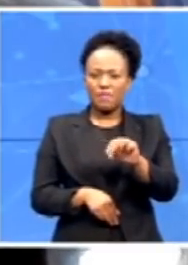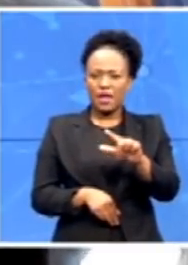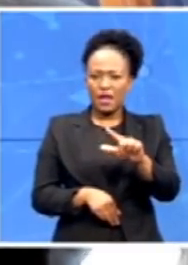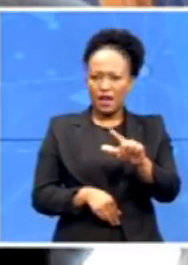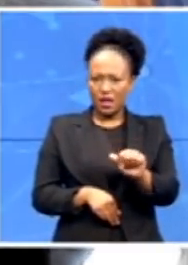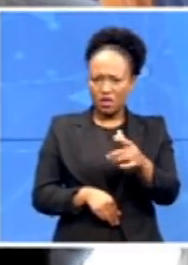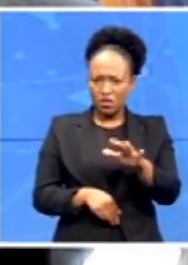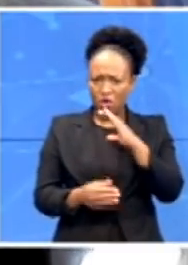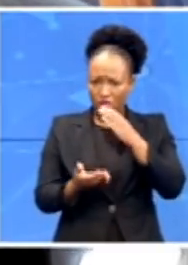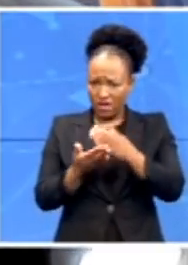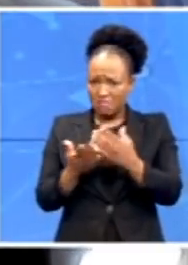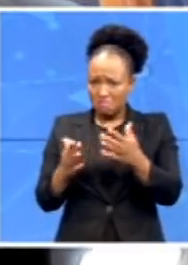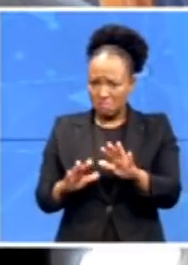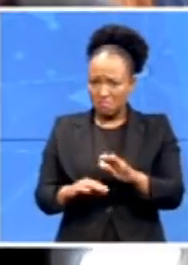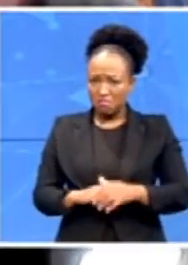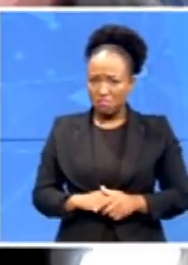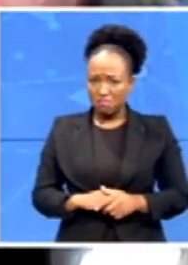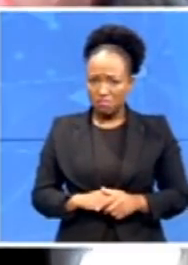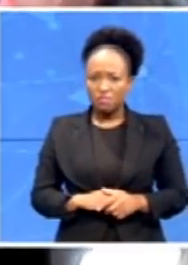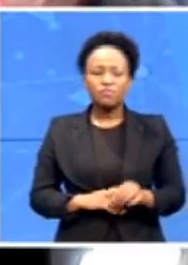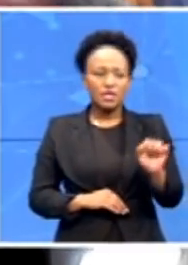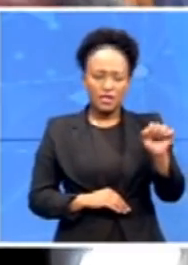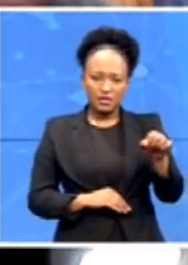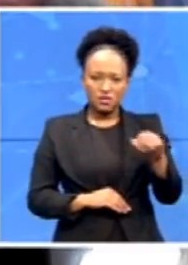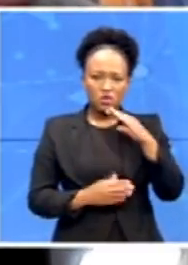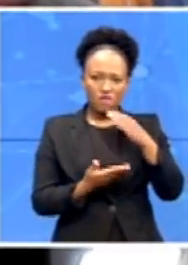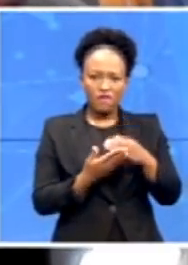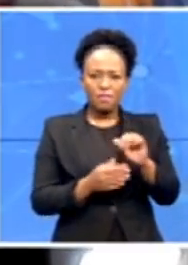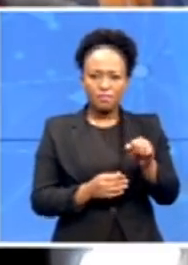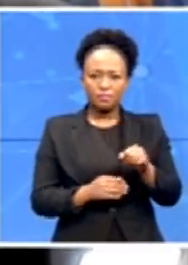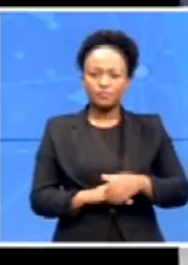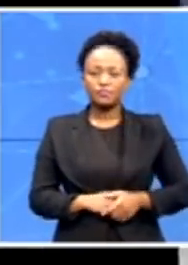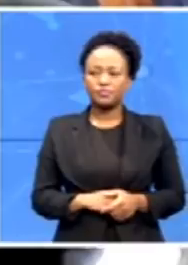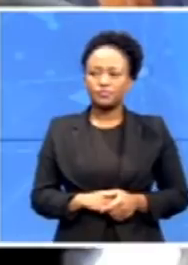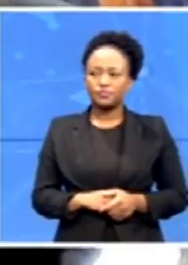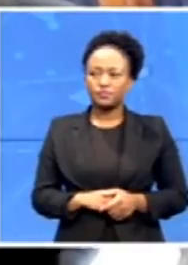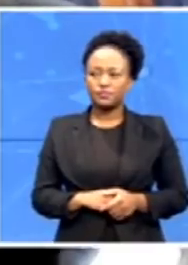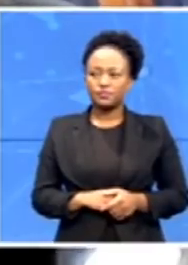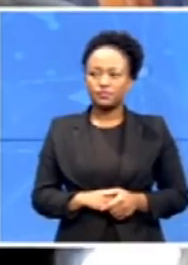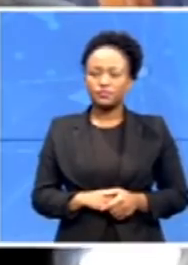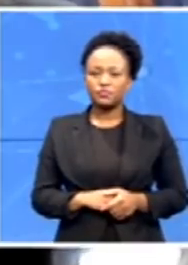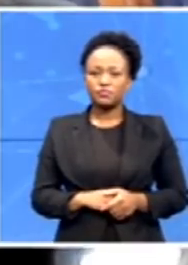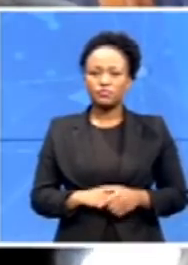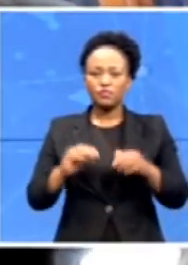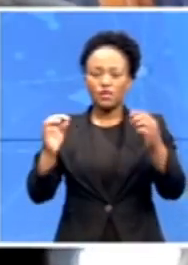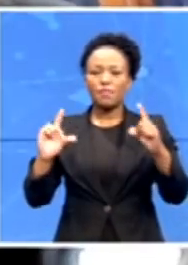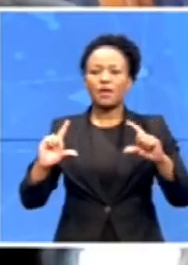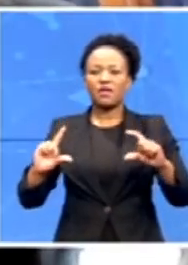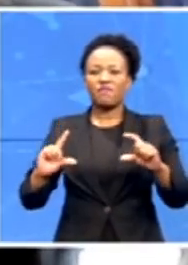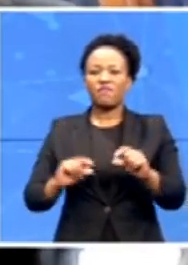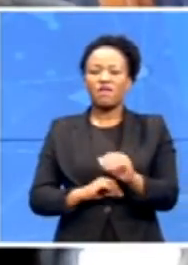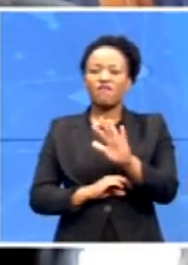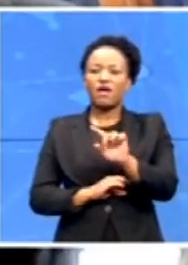Yes, Sir Counsel. Then, in subparagraph 5.2.2, the fifth line of this